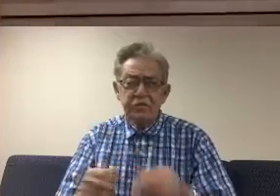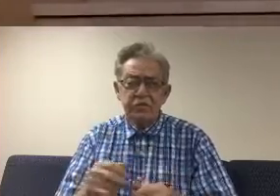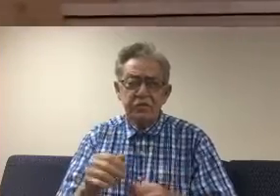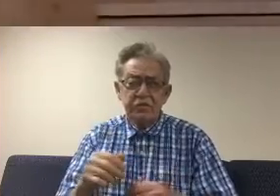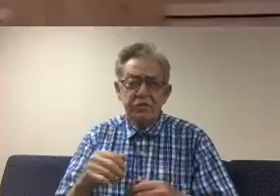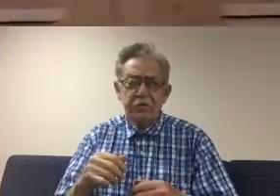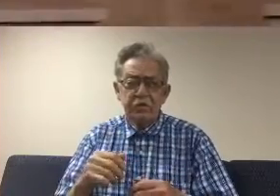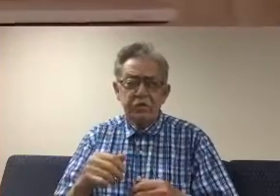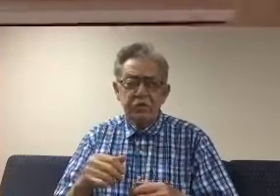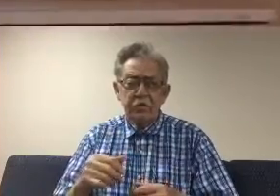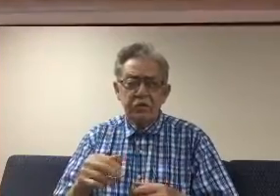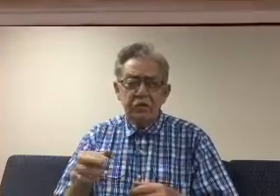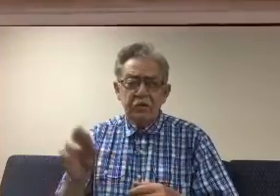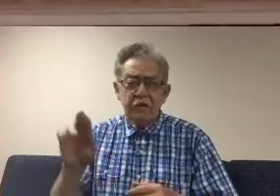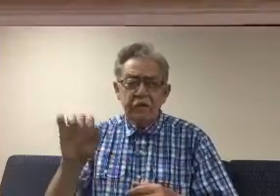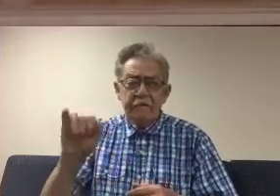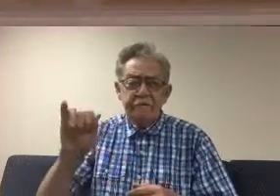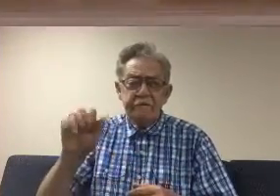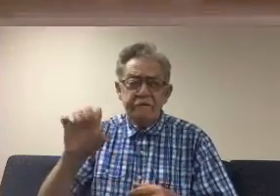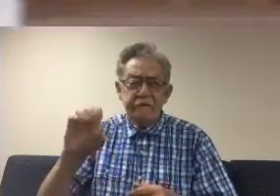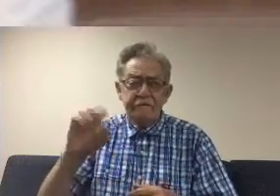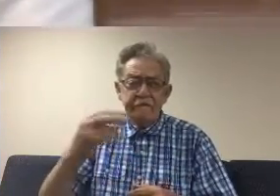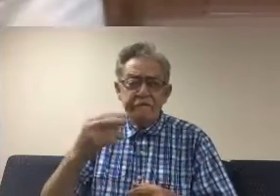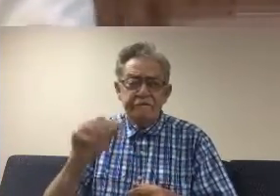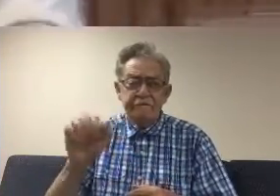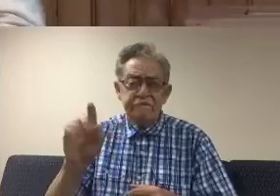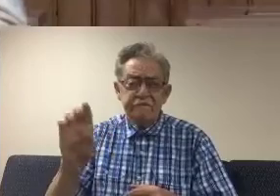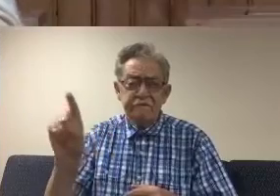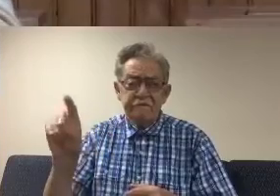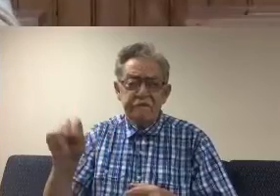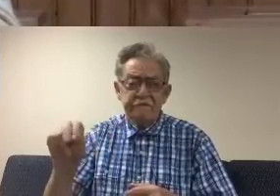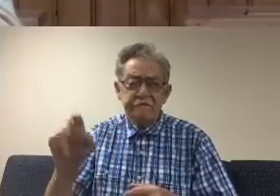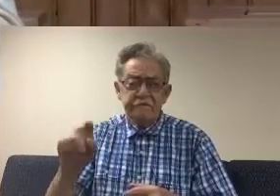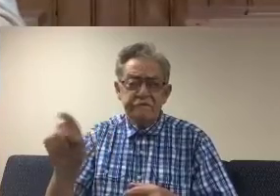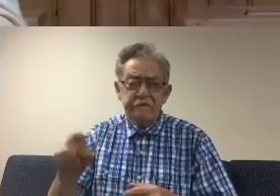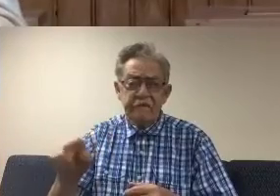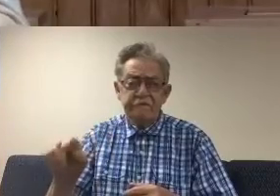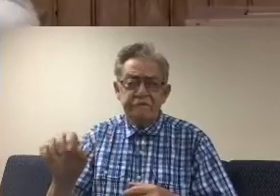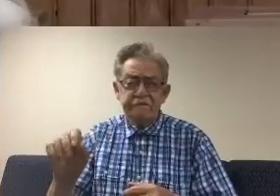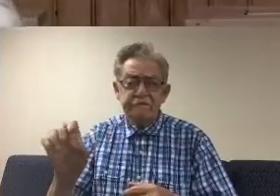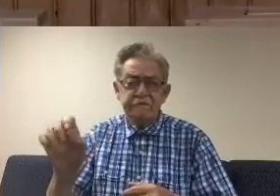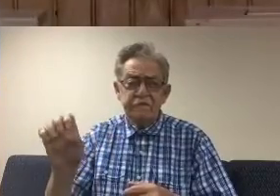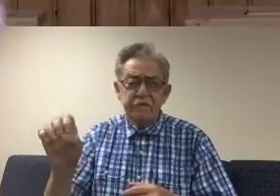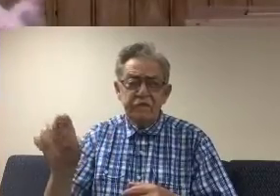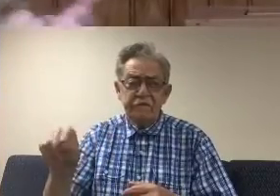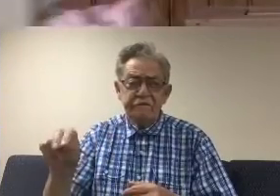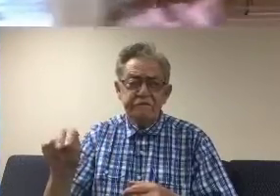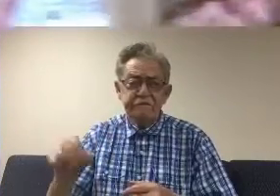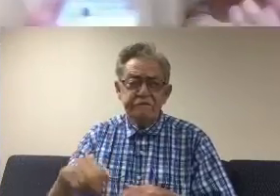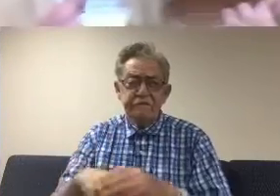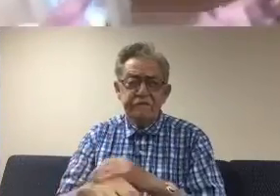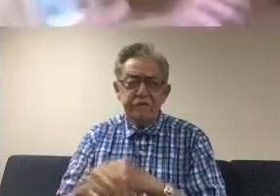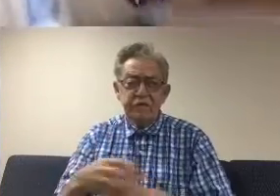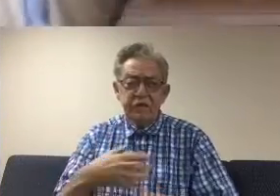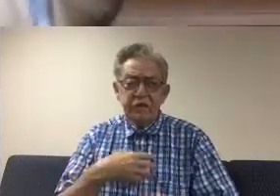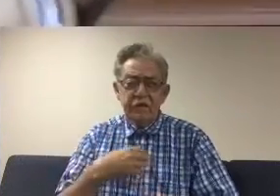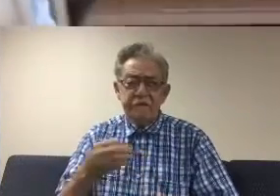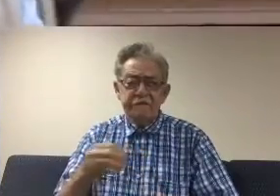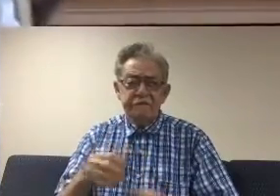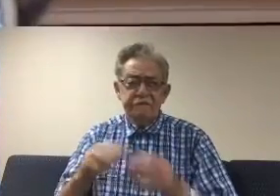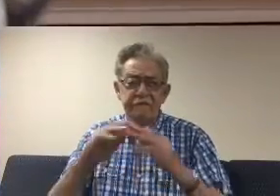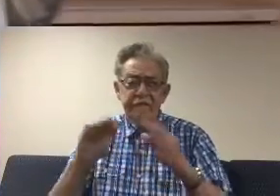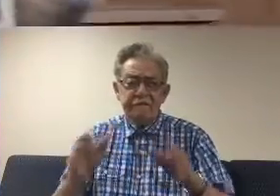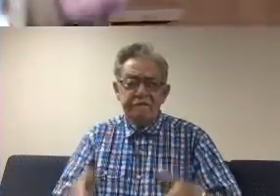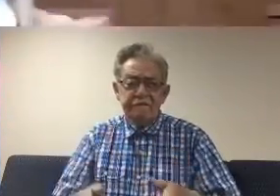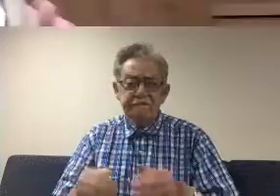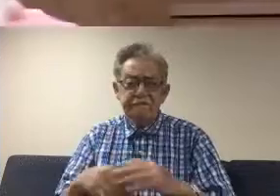originally happened. And he talked about how that when he was in the White House, that he had